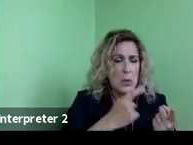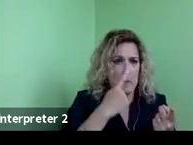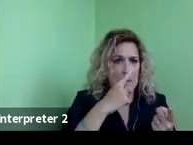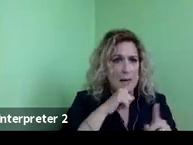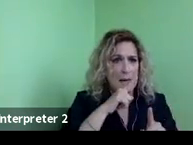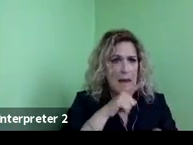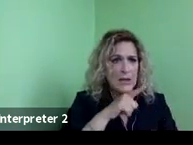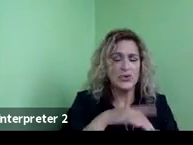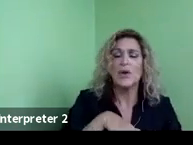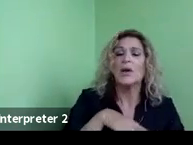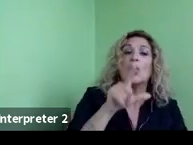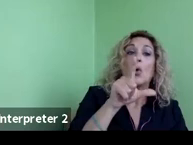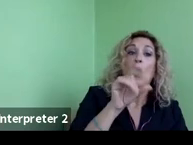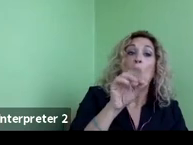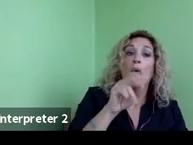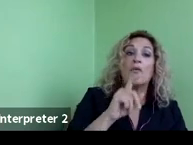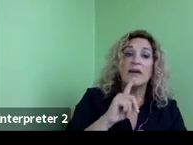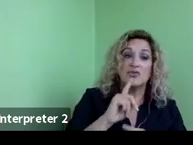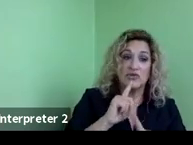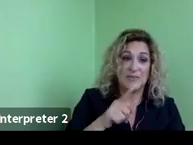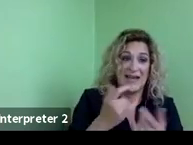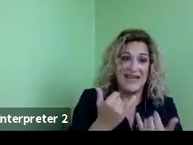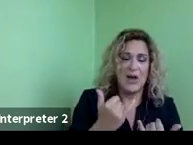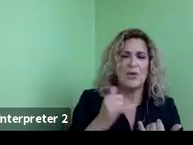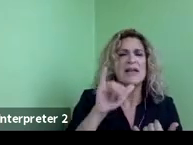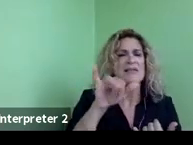I find this, it's one of the reasons